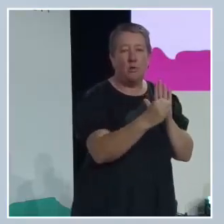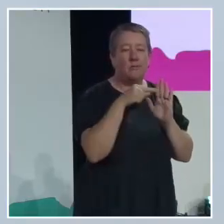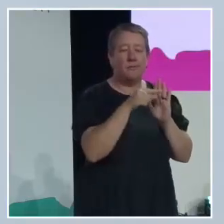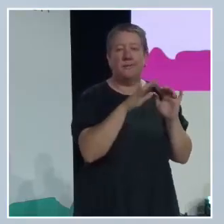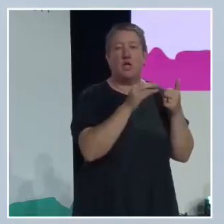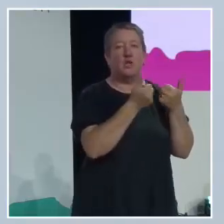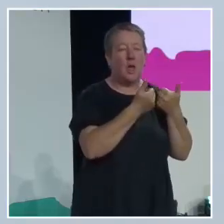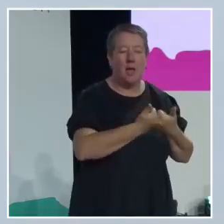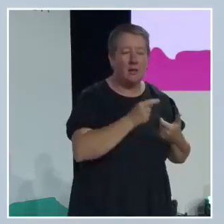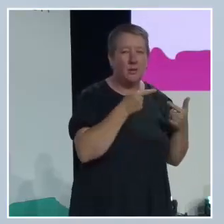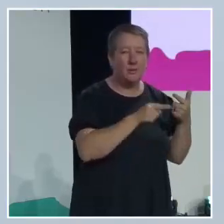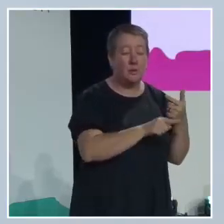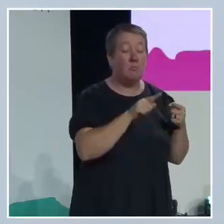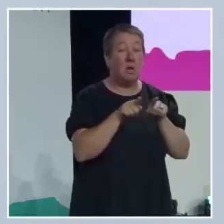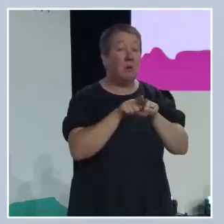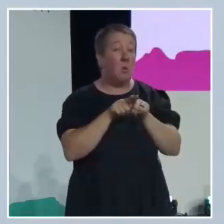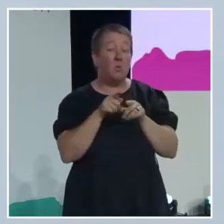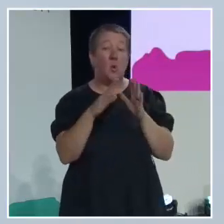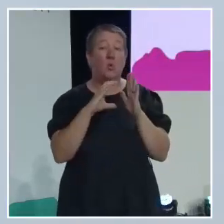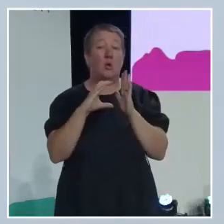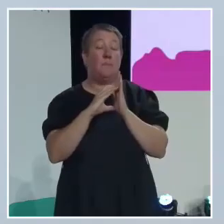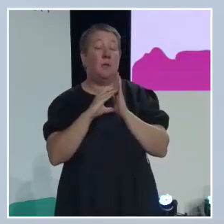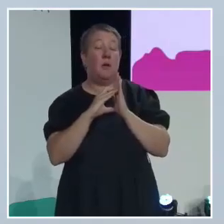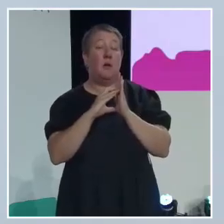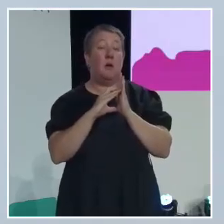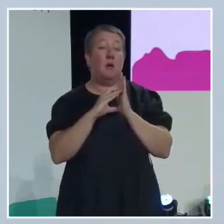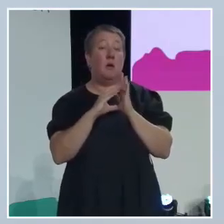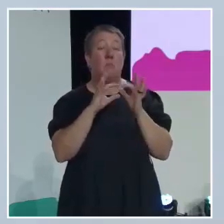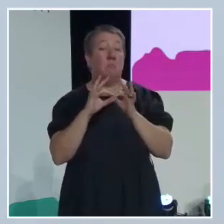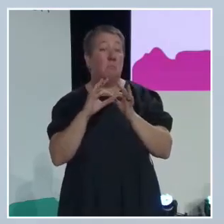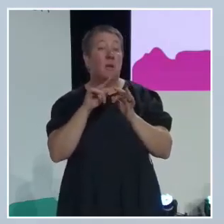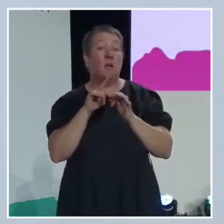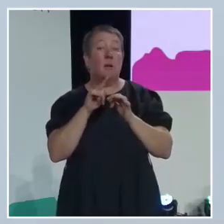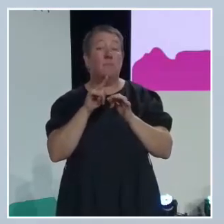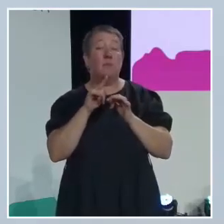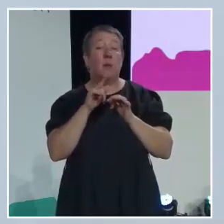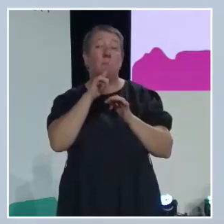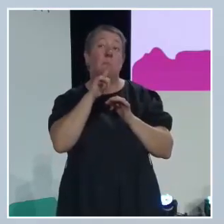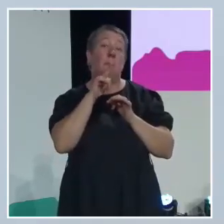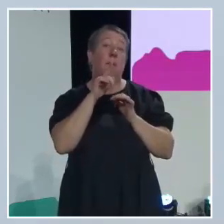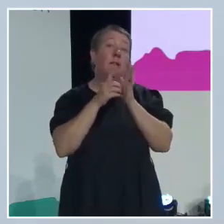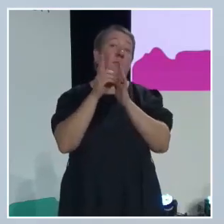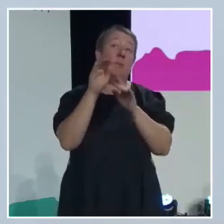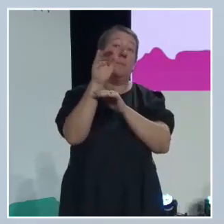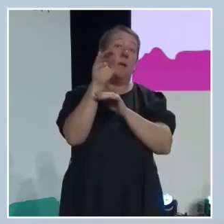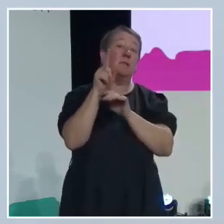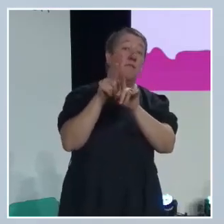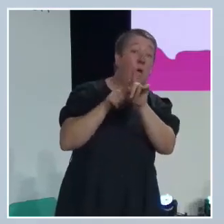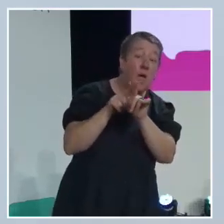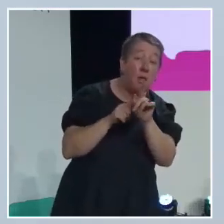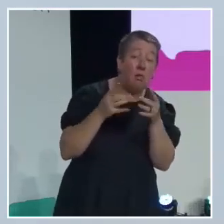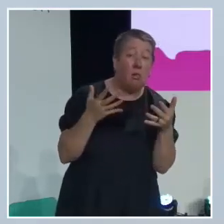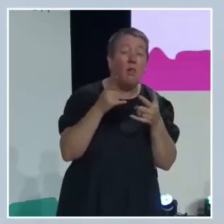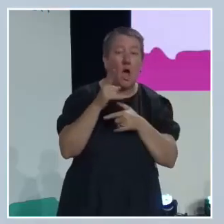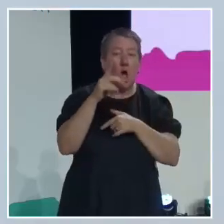are. There's even a chapter on failing public development banks, including reminding a